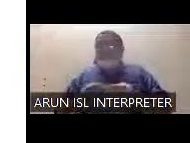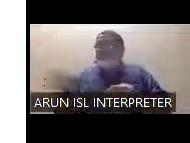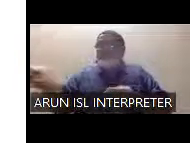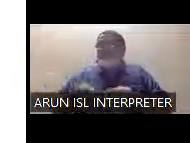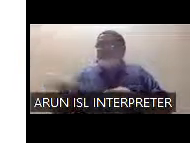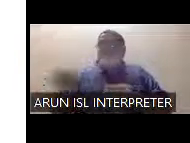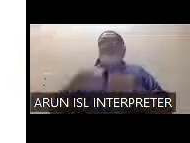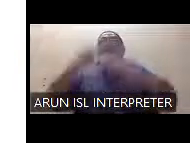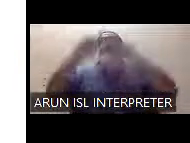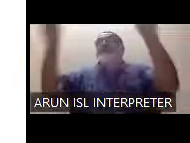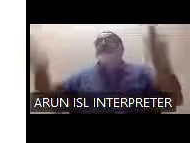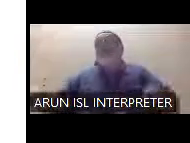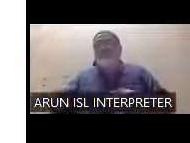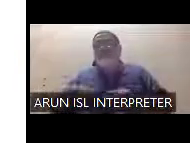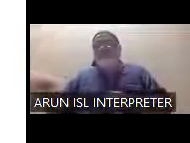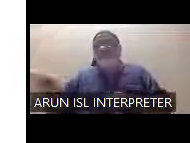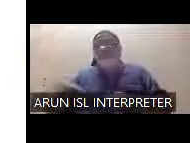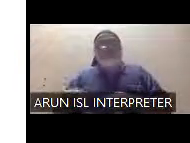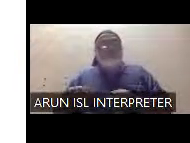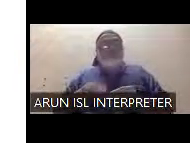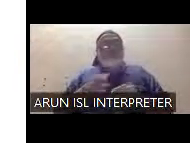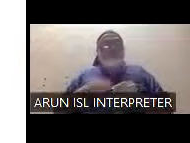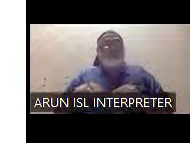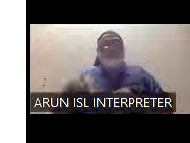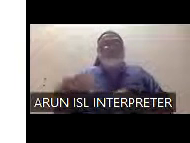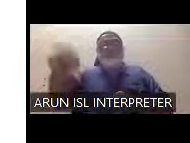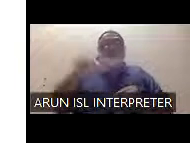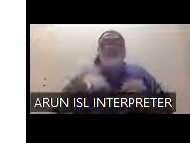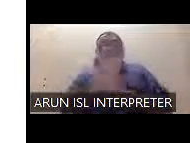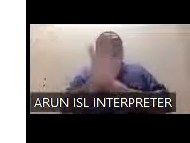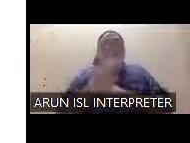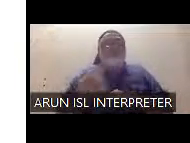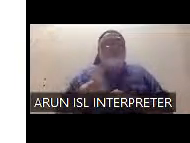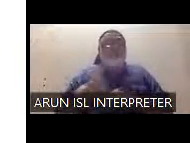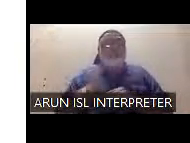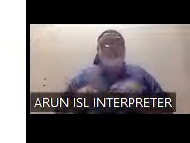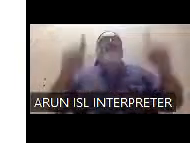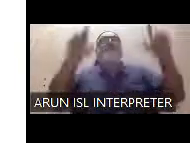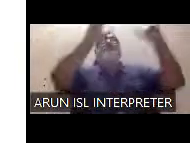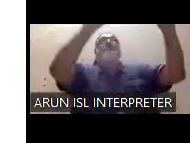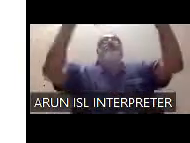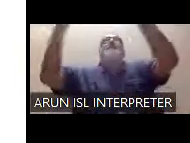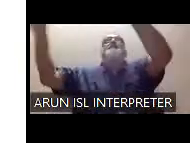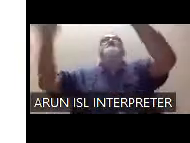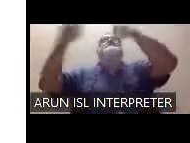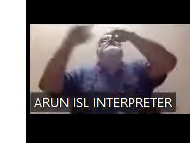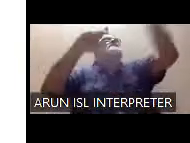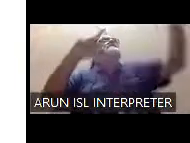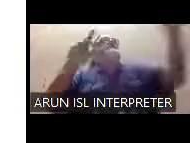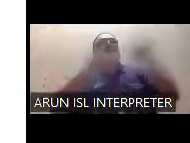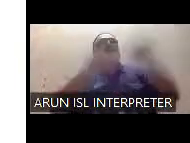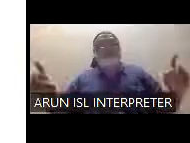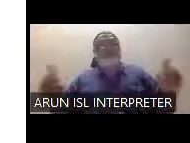the station. The walkway should be non-slippery, of course. Signages should be there, which are appropriately visible.